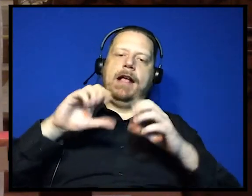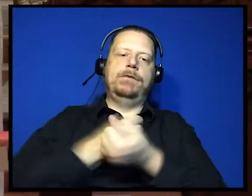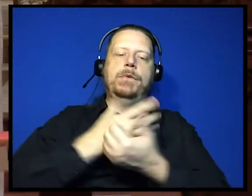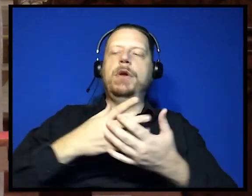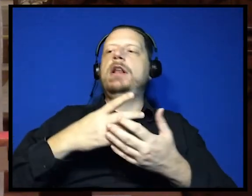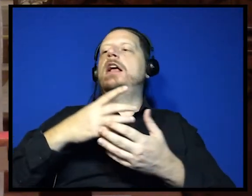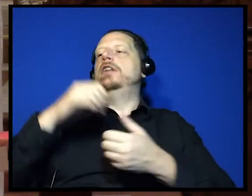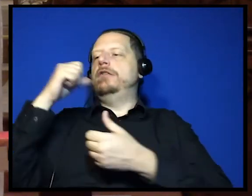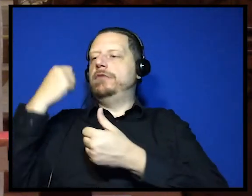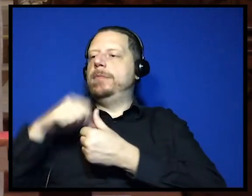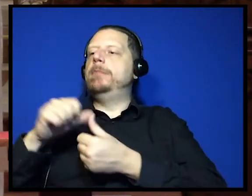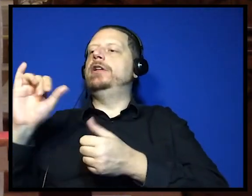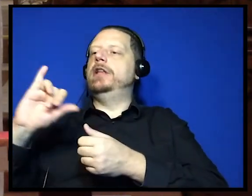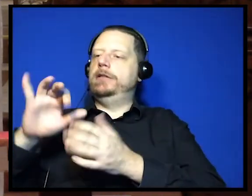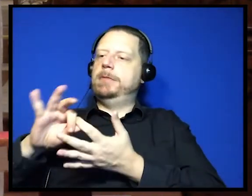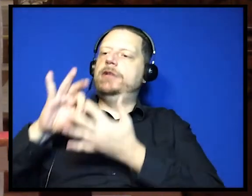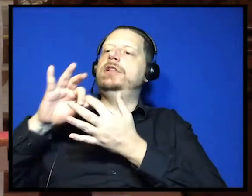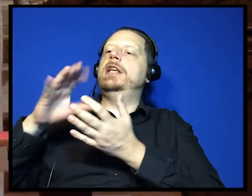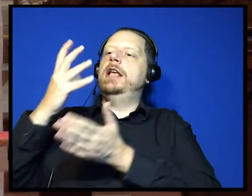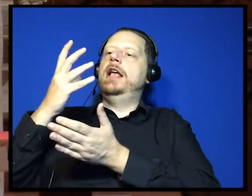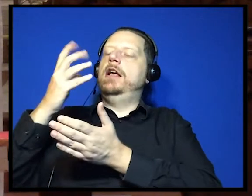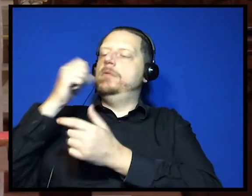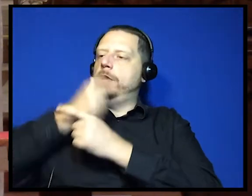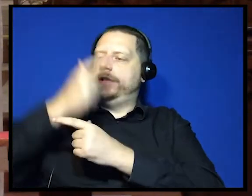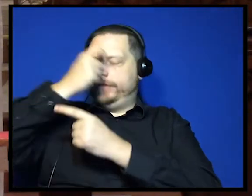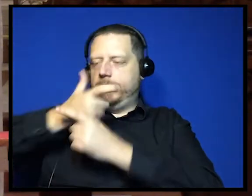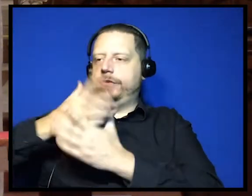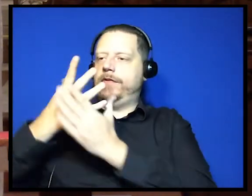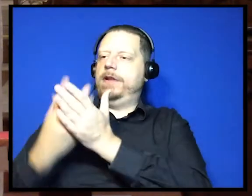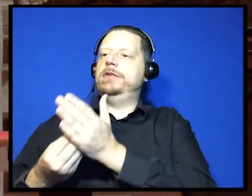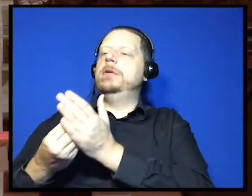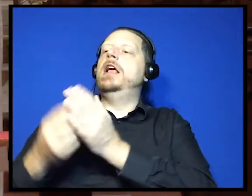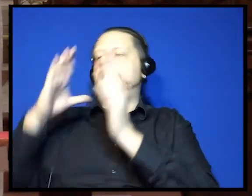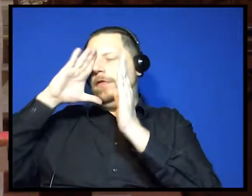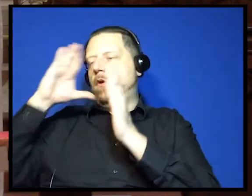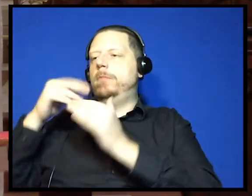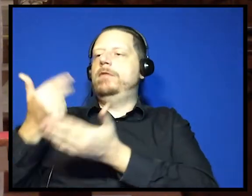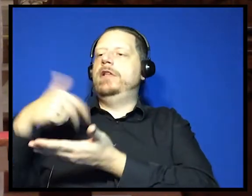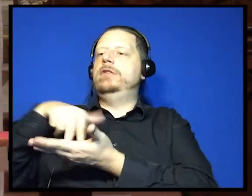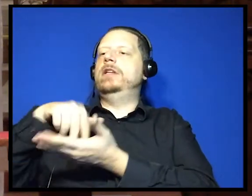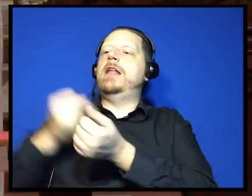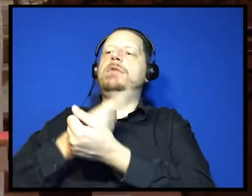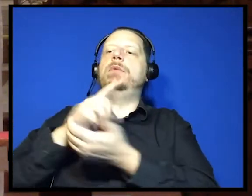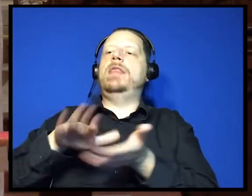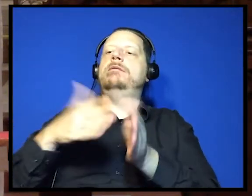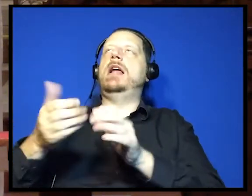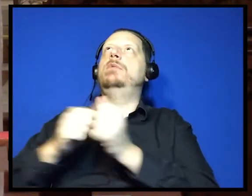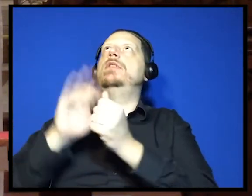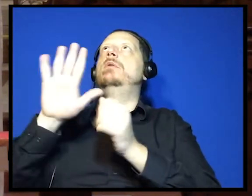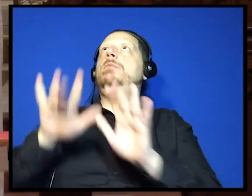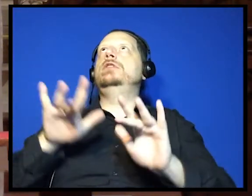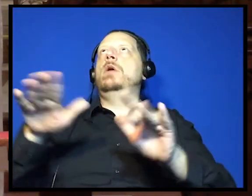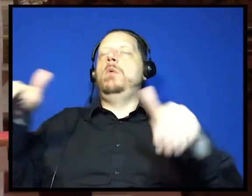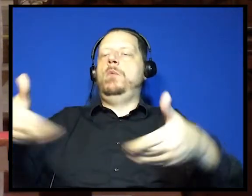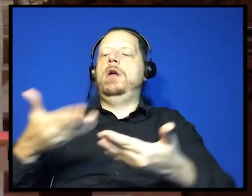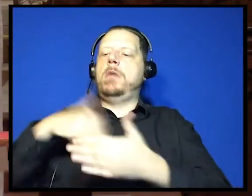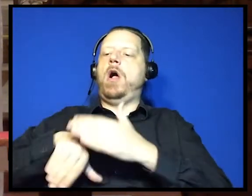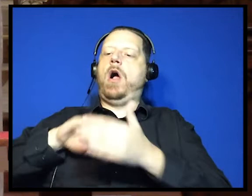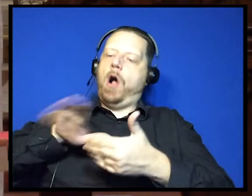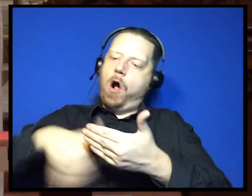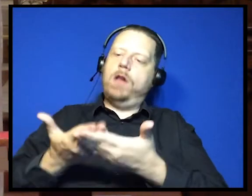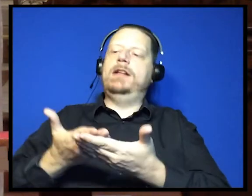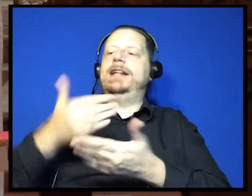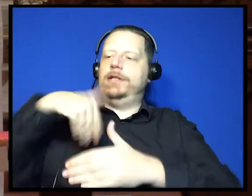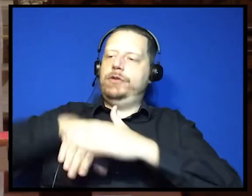asleep in the hope of the resurrection, and all who have died in your mercy. Welcome them into the light of